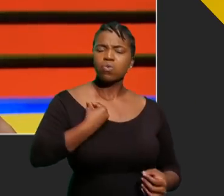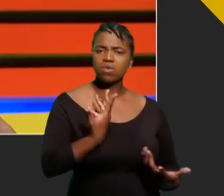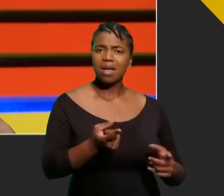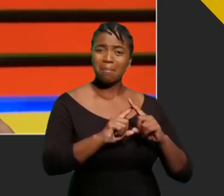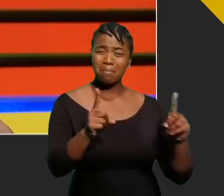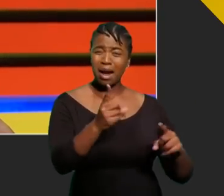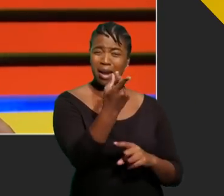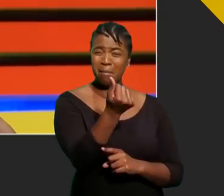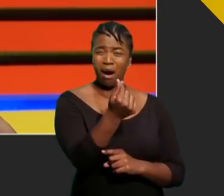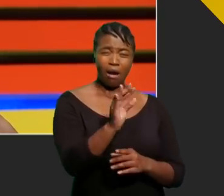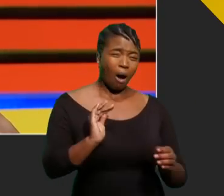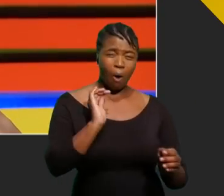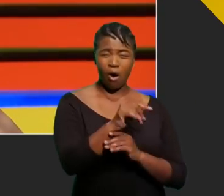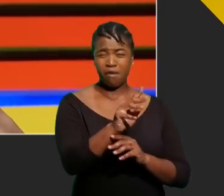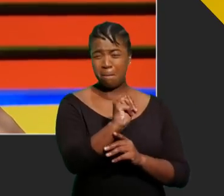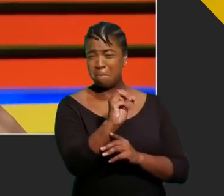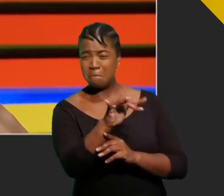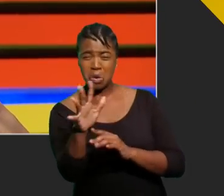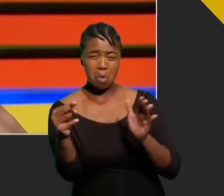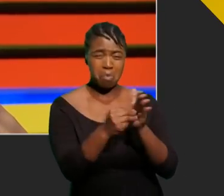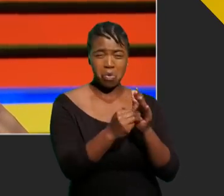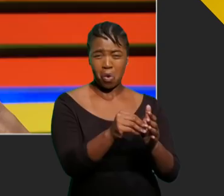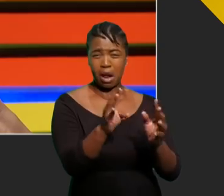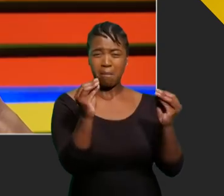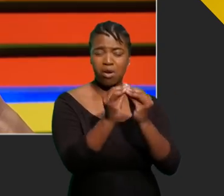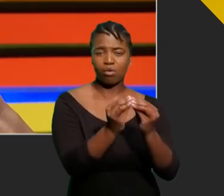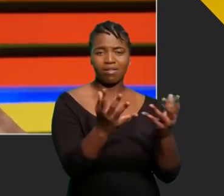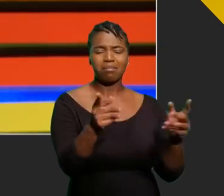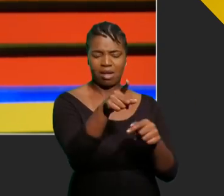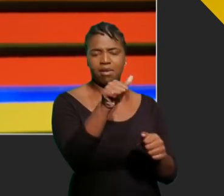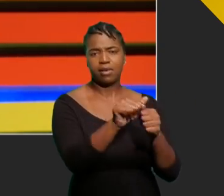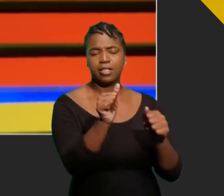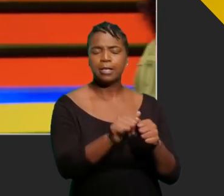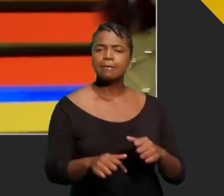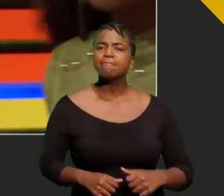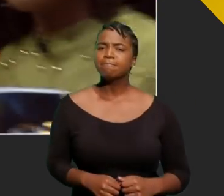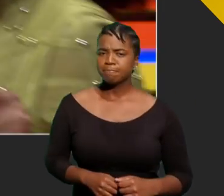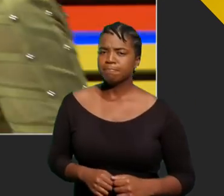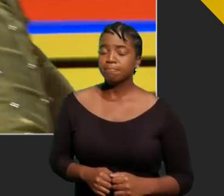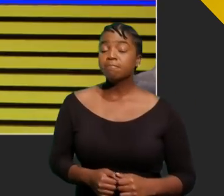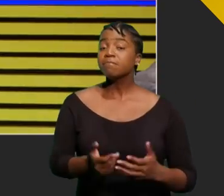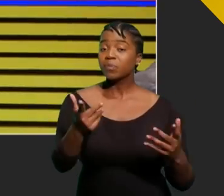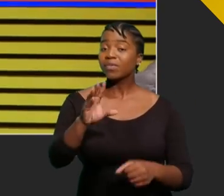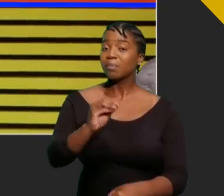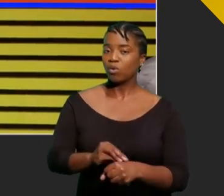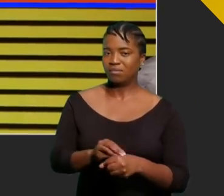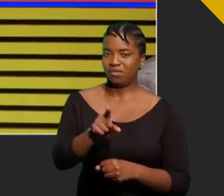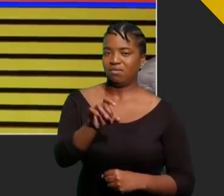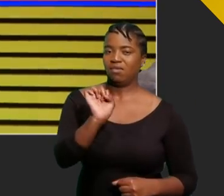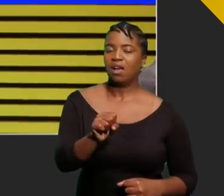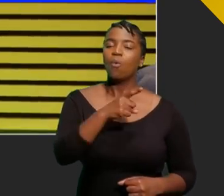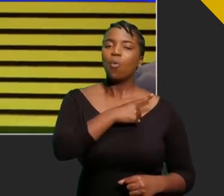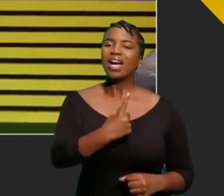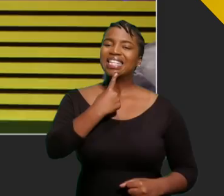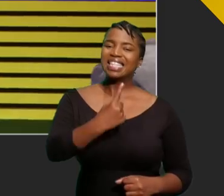la ma-billions uma engasetshenziswa ukuthi ulusha lithole umsebenzi, mbona ngathi lokho kungaba kuhle. And I think the melody, that's the way the problem is. Finally, at disconnect, we are